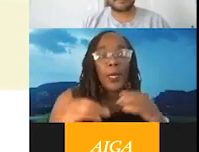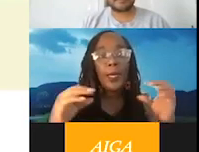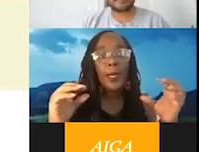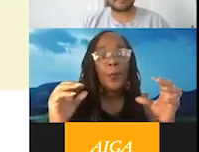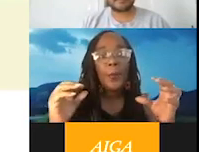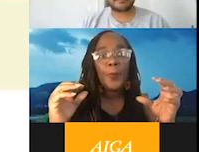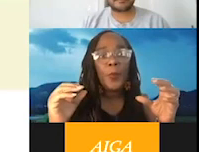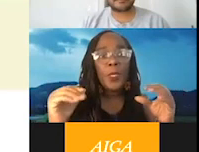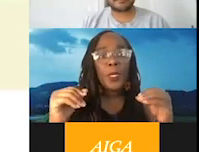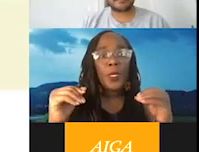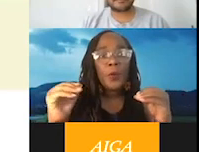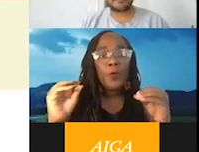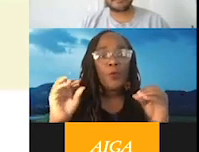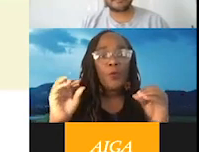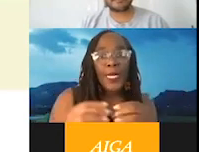on